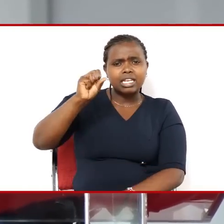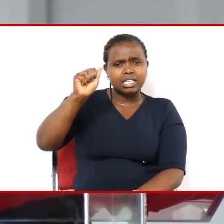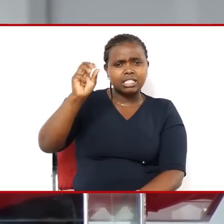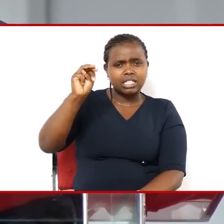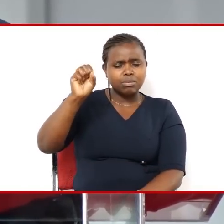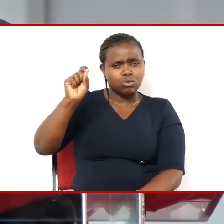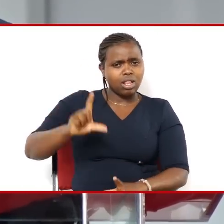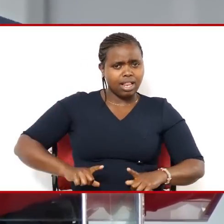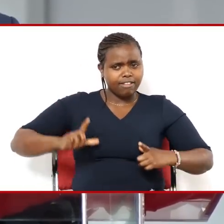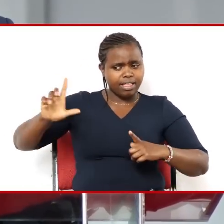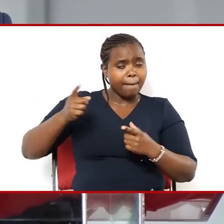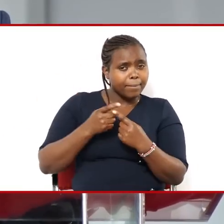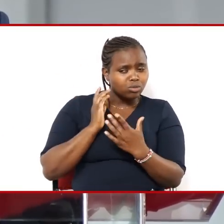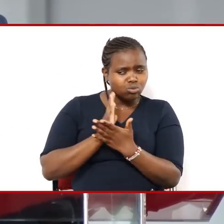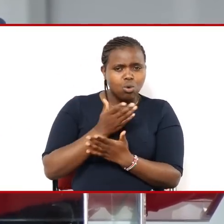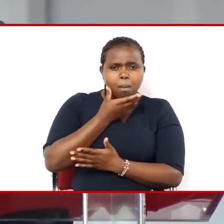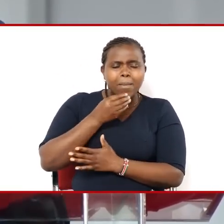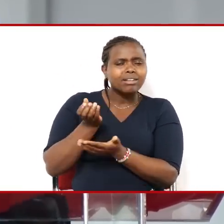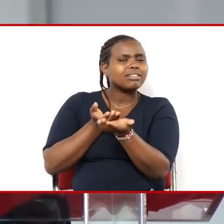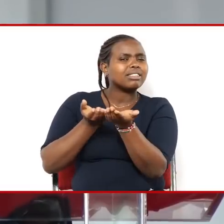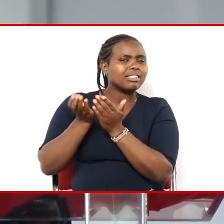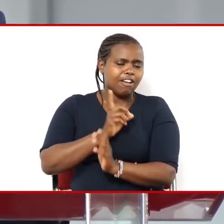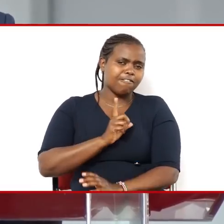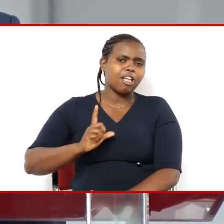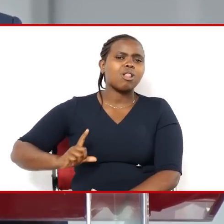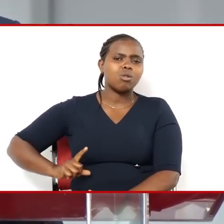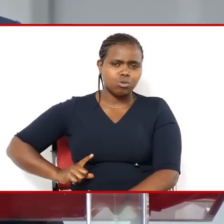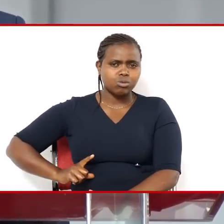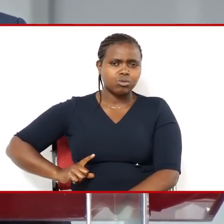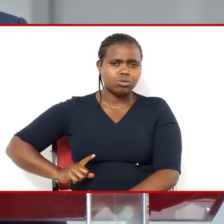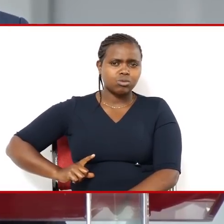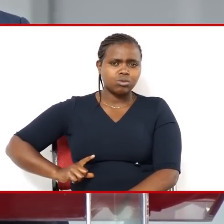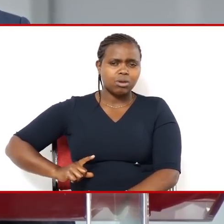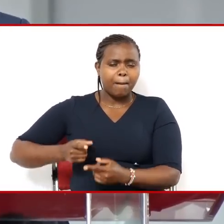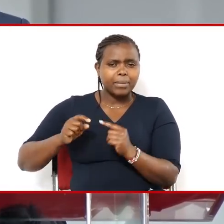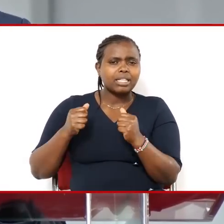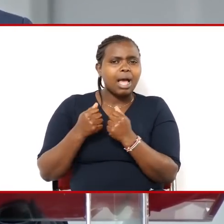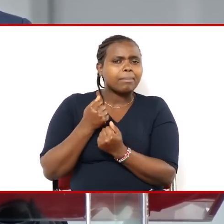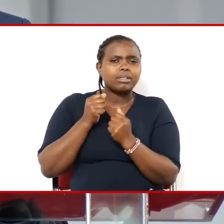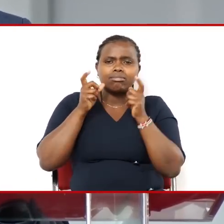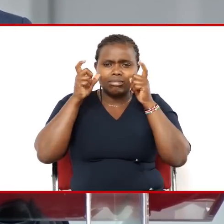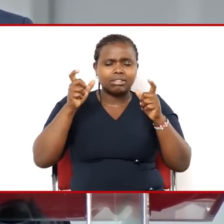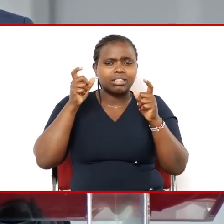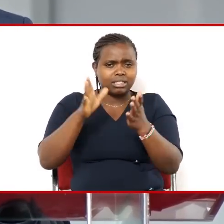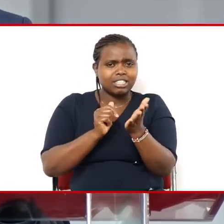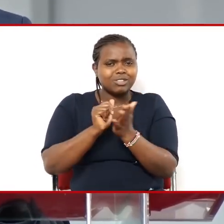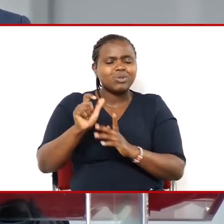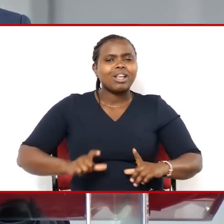but his service to the Lord was hampered by the sins that marred his life.